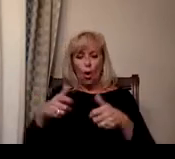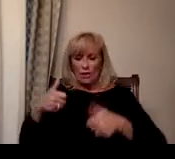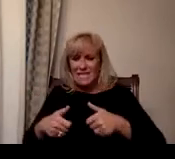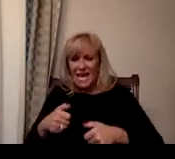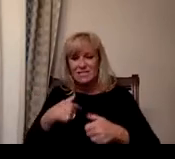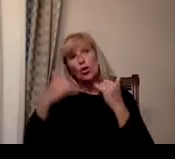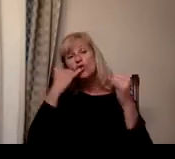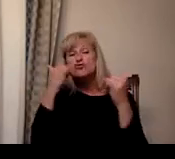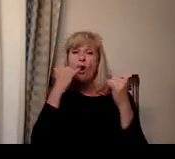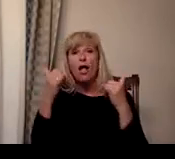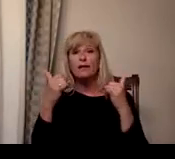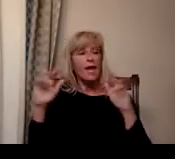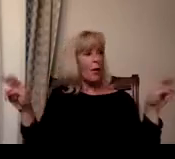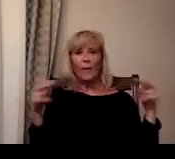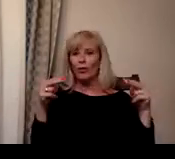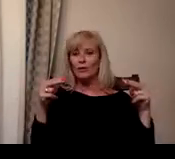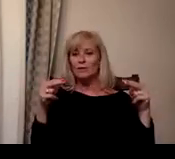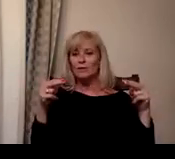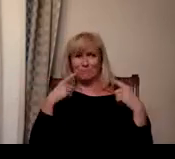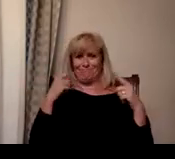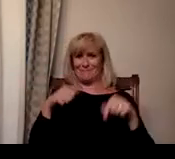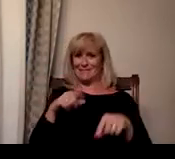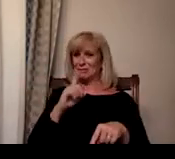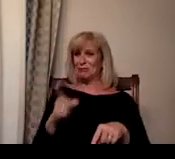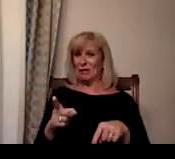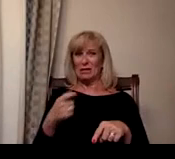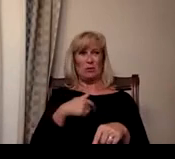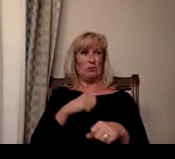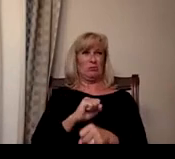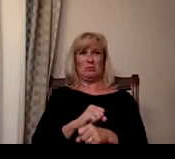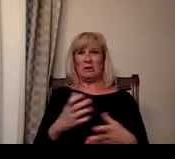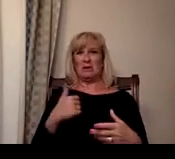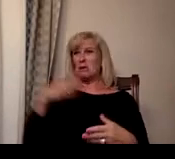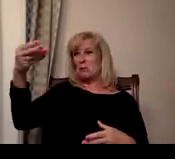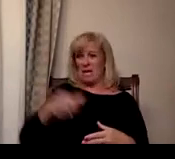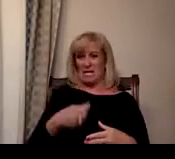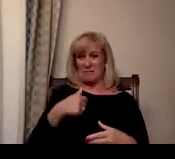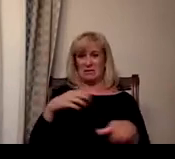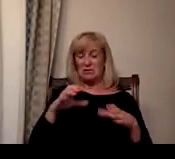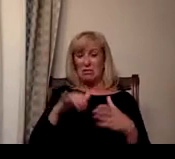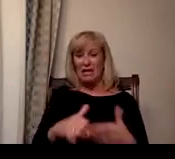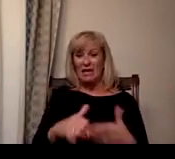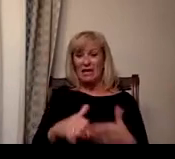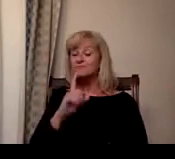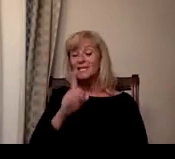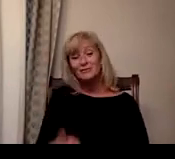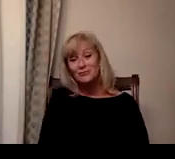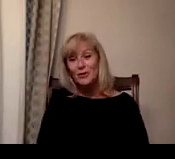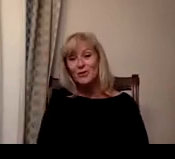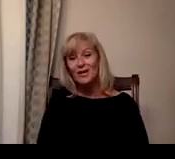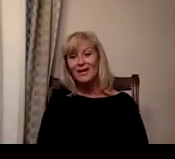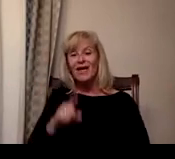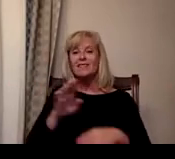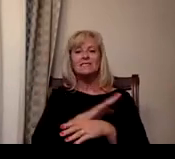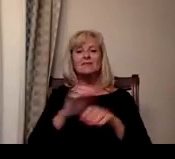or making phone calls, and we look and laugh and say, is this really like what we're getting paid to do? And it is true. This business